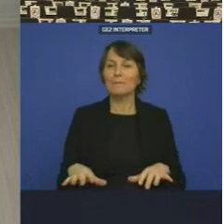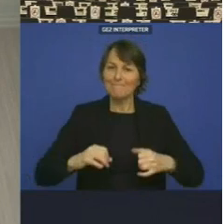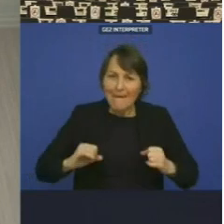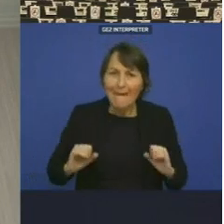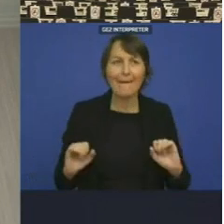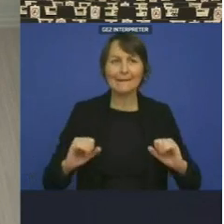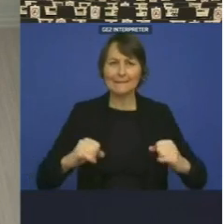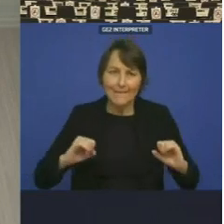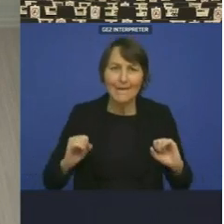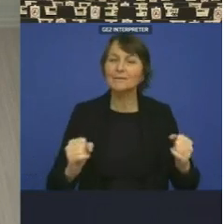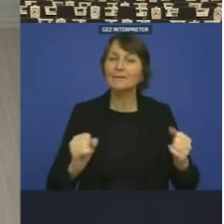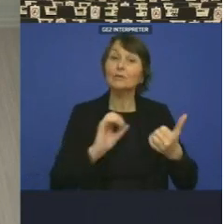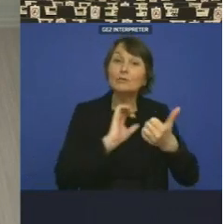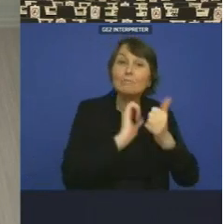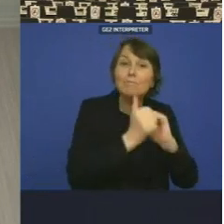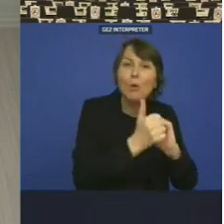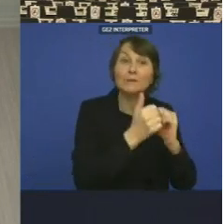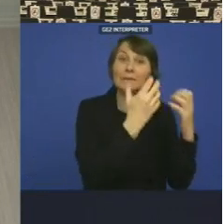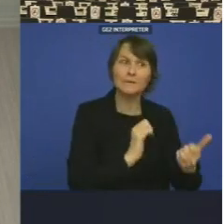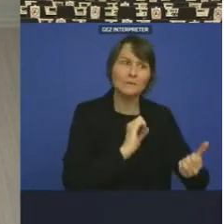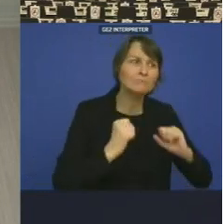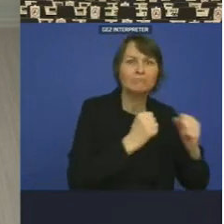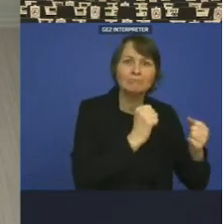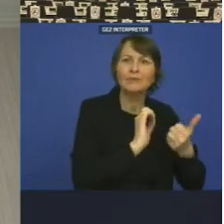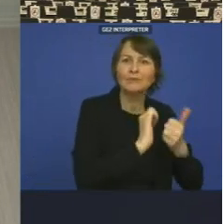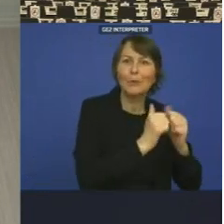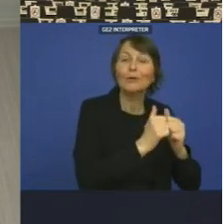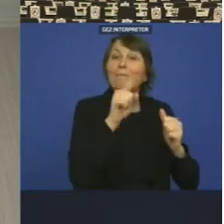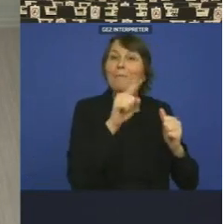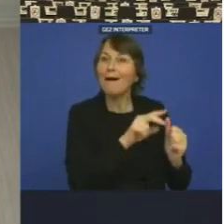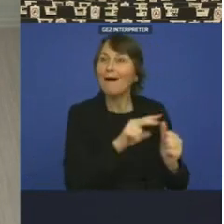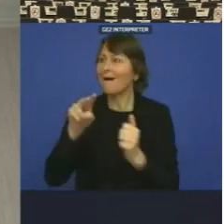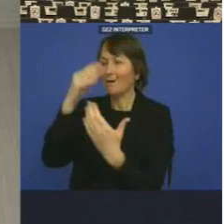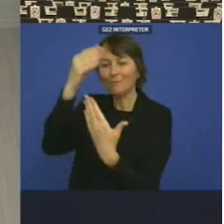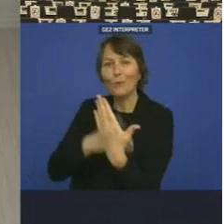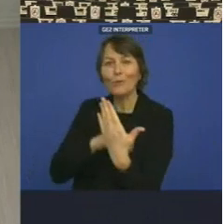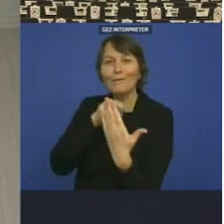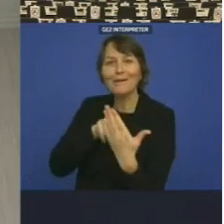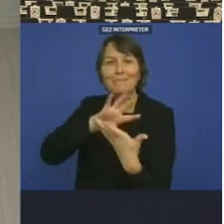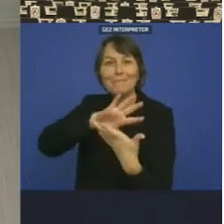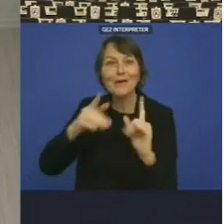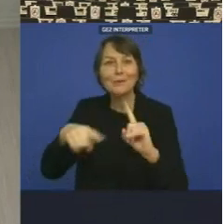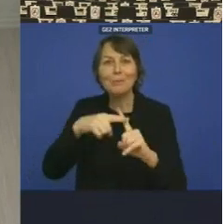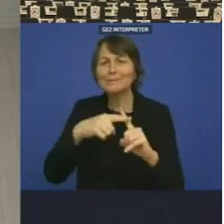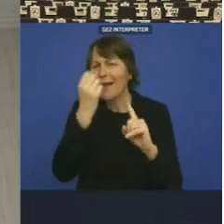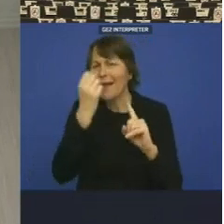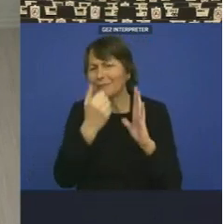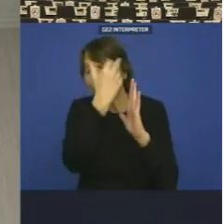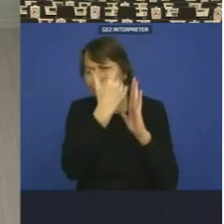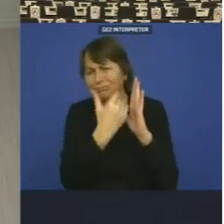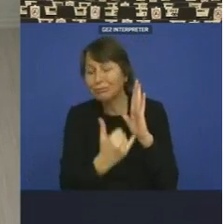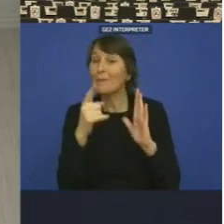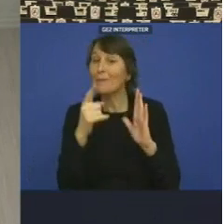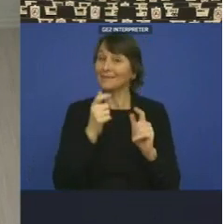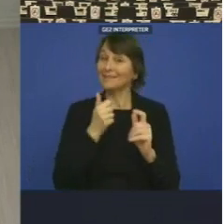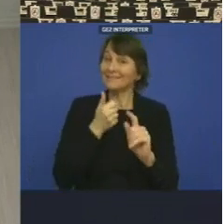but also by learning about the possibilities that the new Erasmus Plus program brings, and by applying for the sport projects.